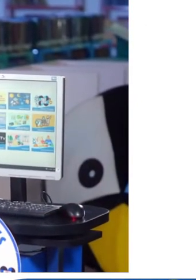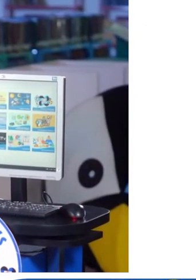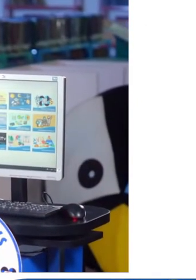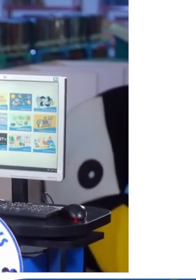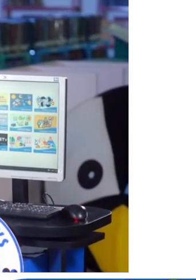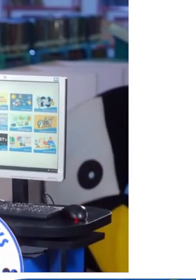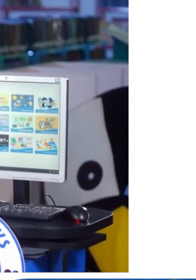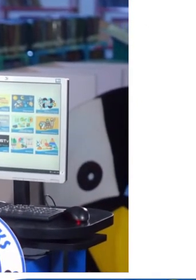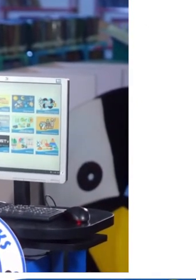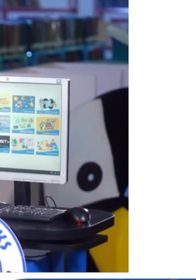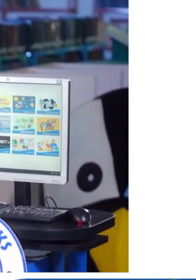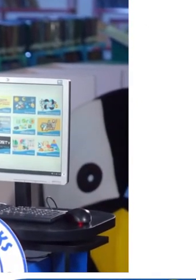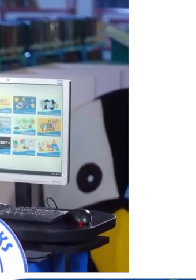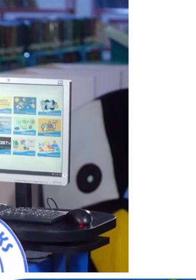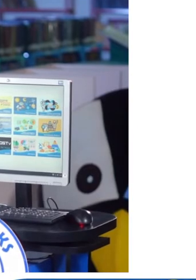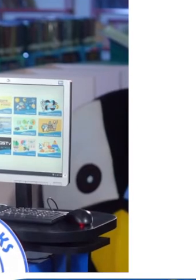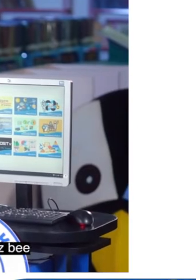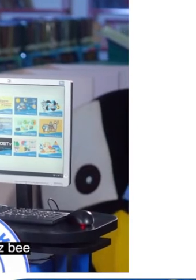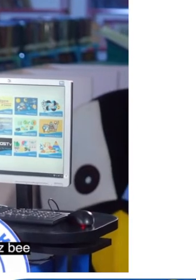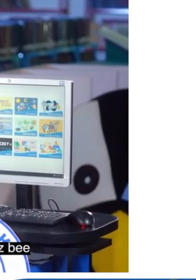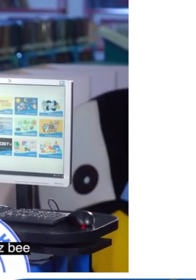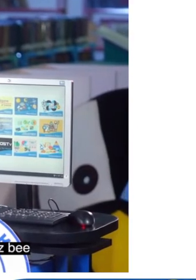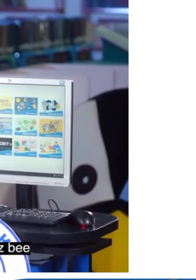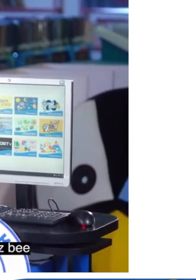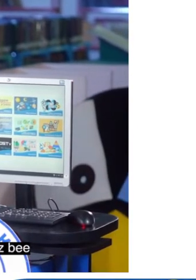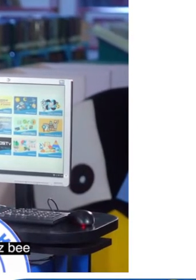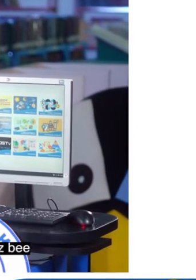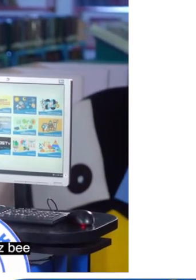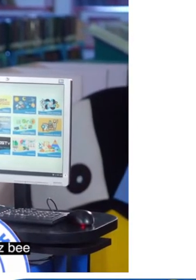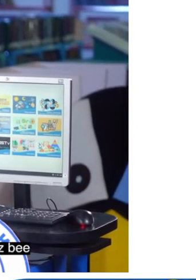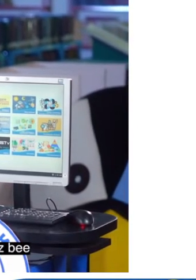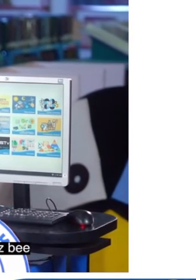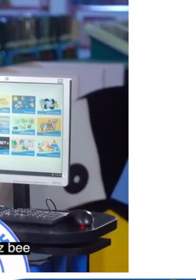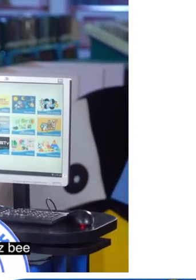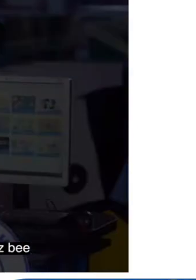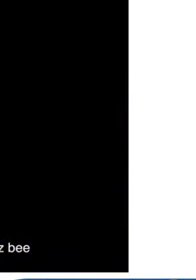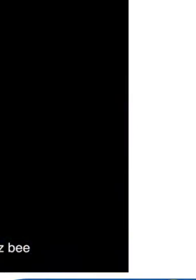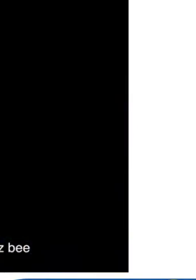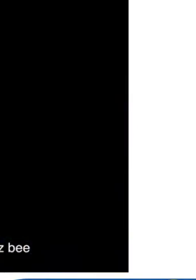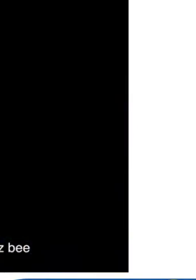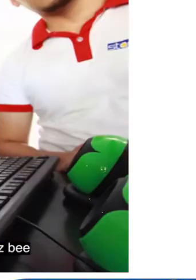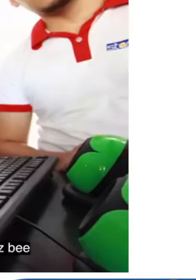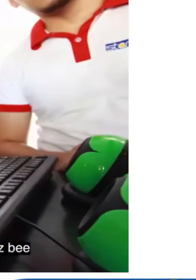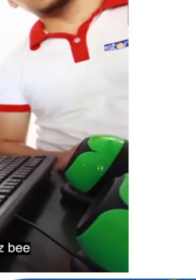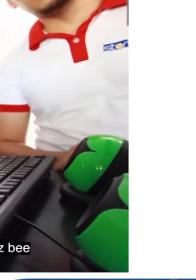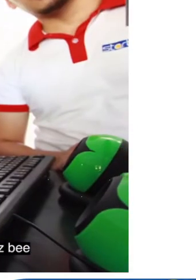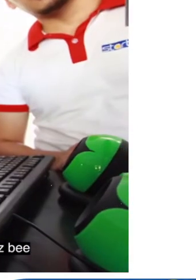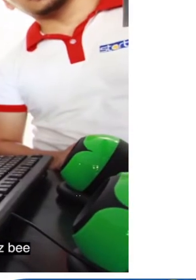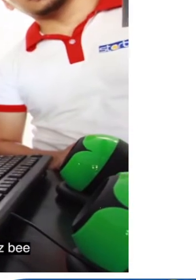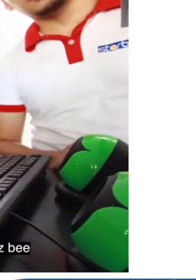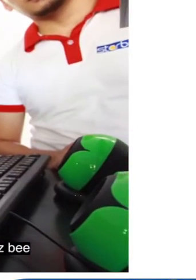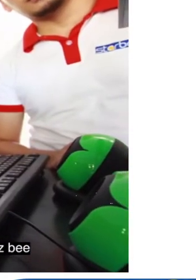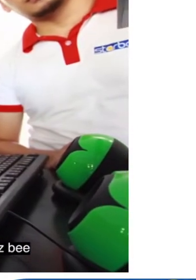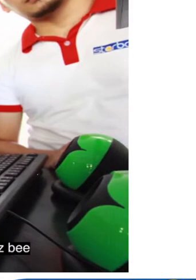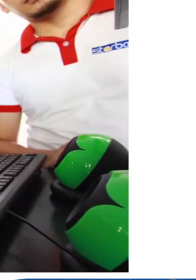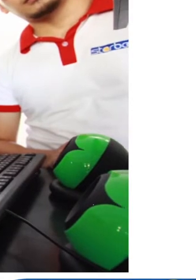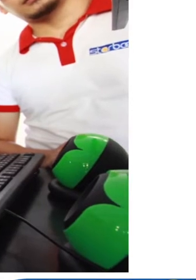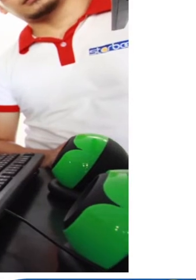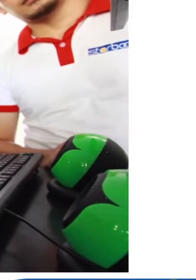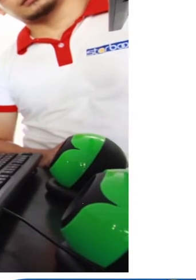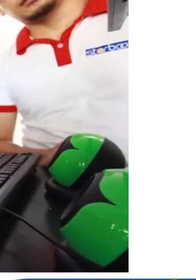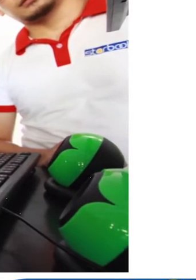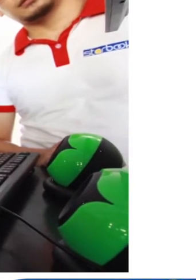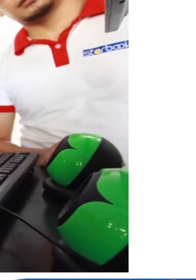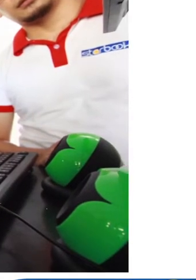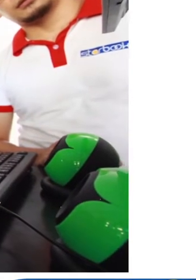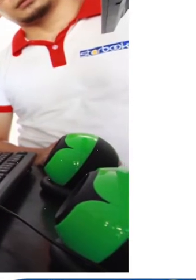me proudest of Starbucks is when a student told us that she had won her school's quiz bee with